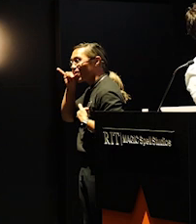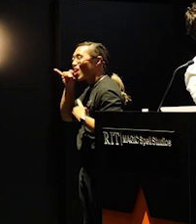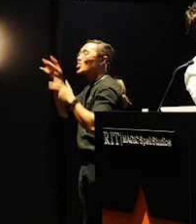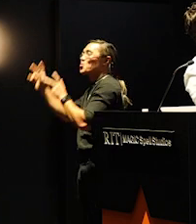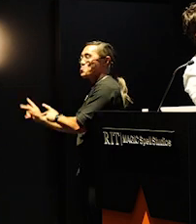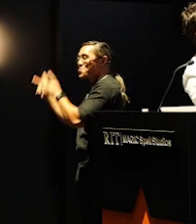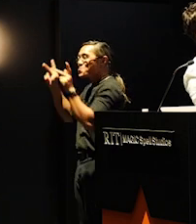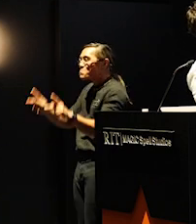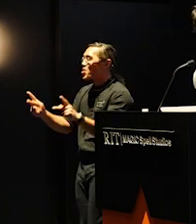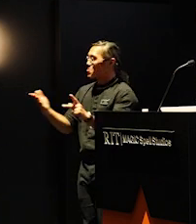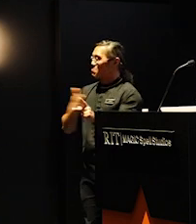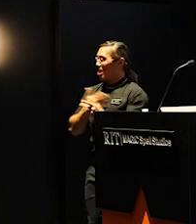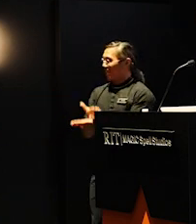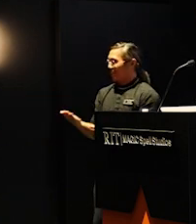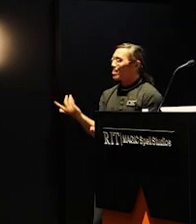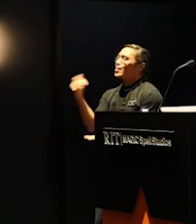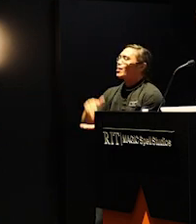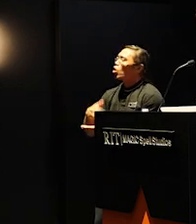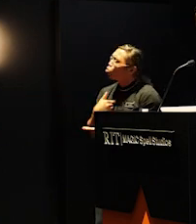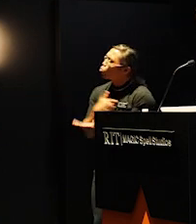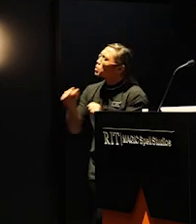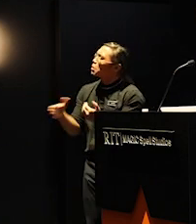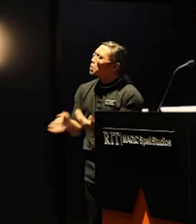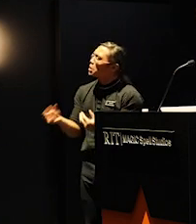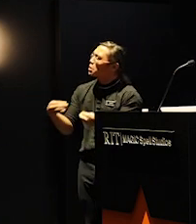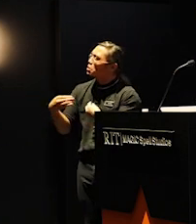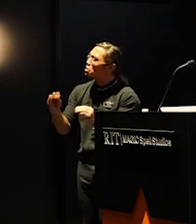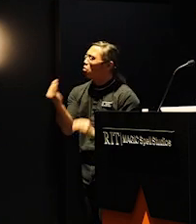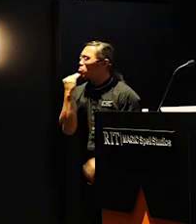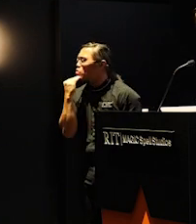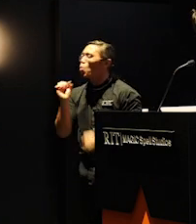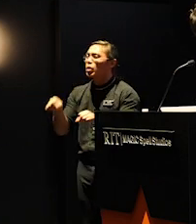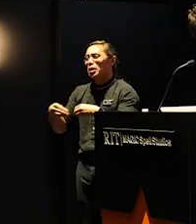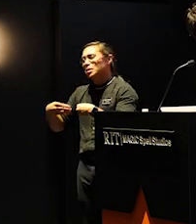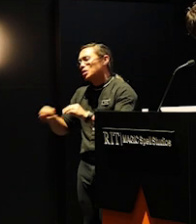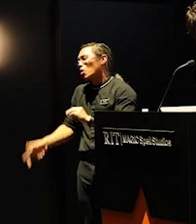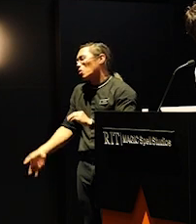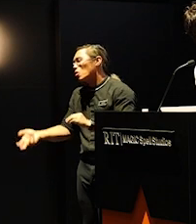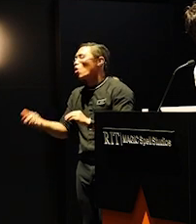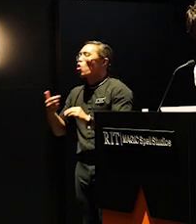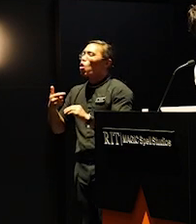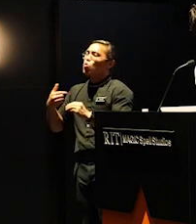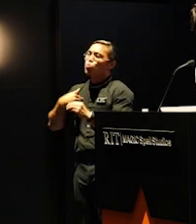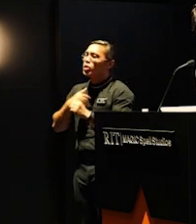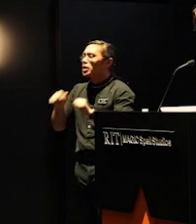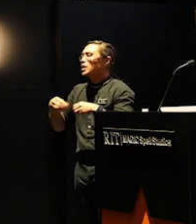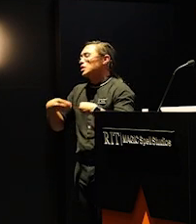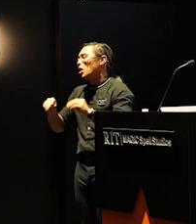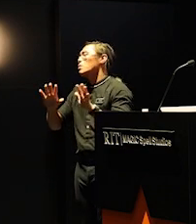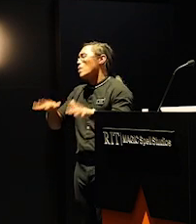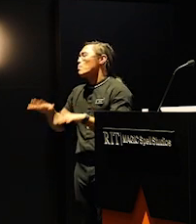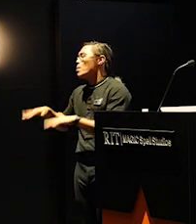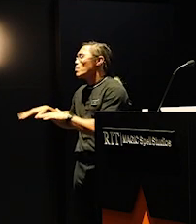space with this beautiful lighting, these monstera plants, and all these cool bowling imagery, and these